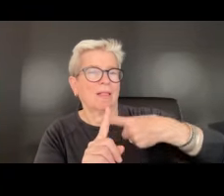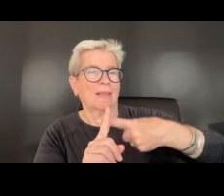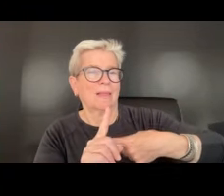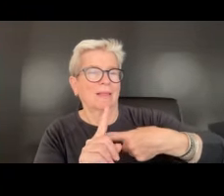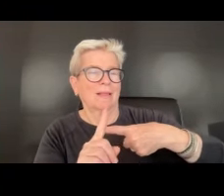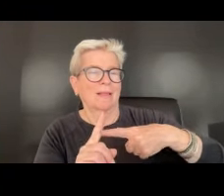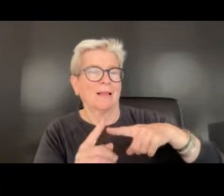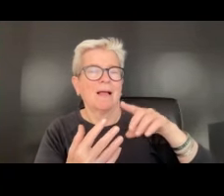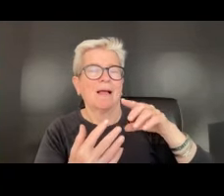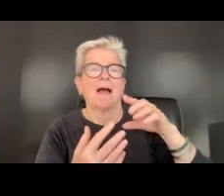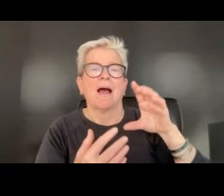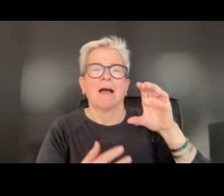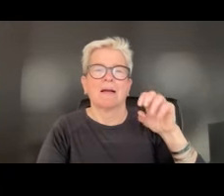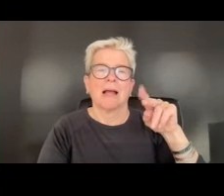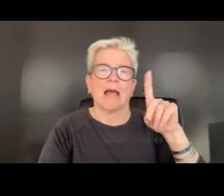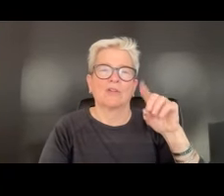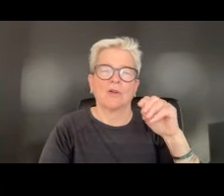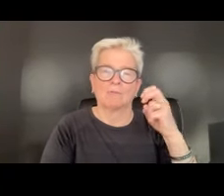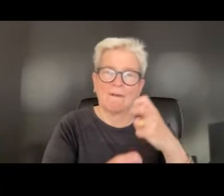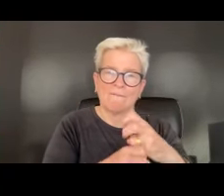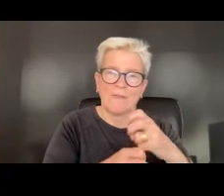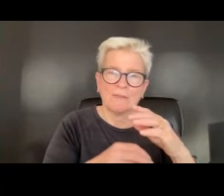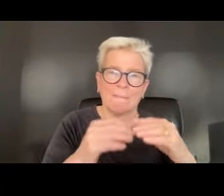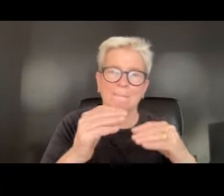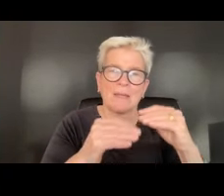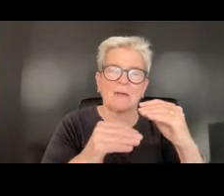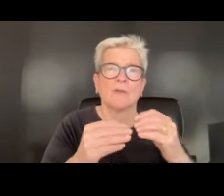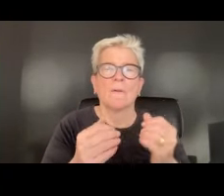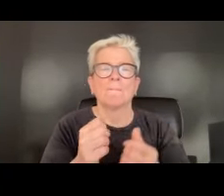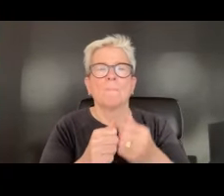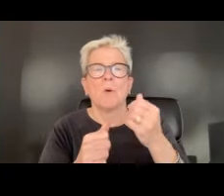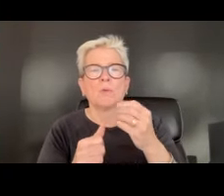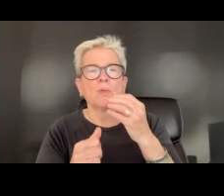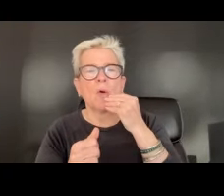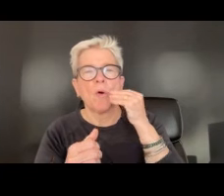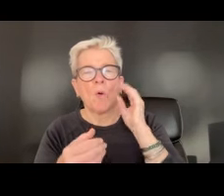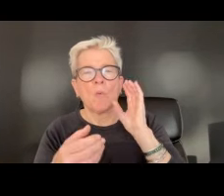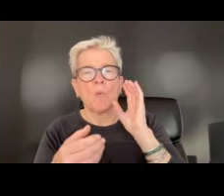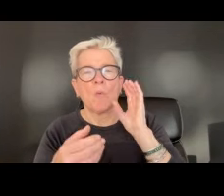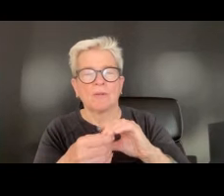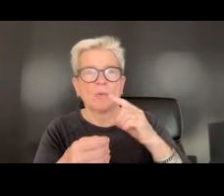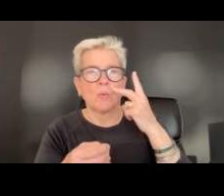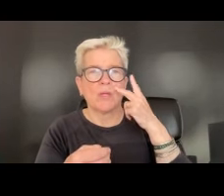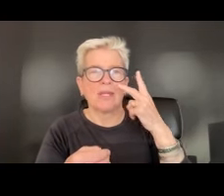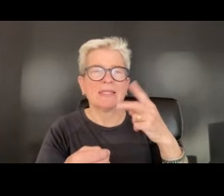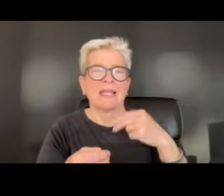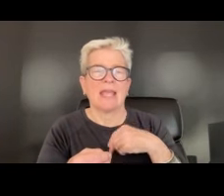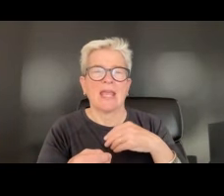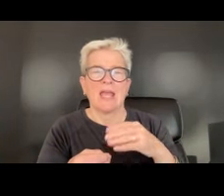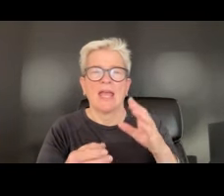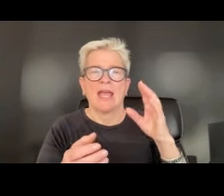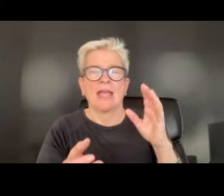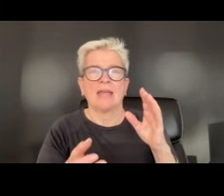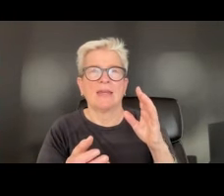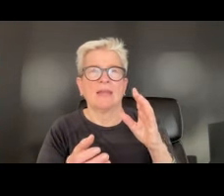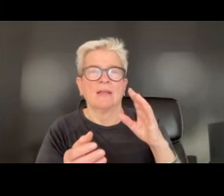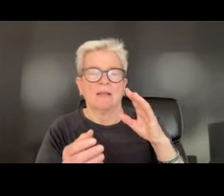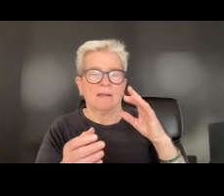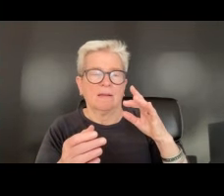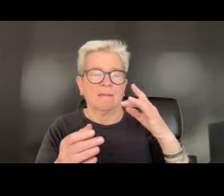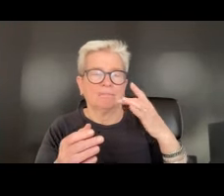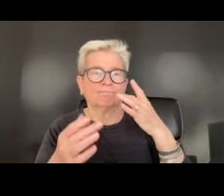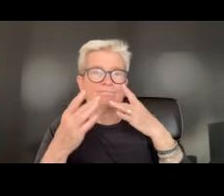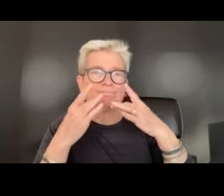Most because condos are difficult to build, most of the home ownership we see in lower density areas. And so I think that the major strategy here